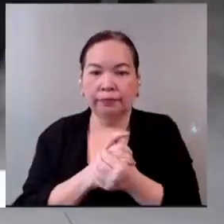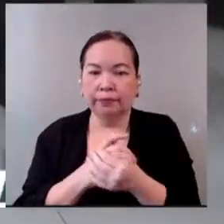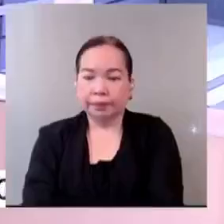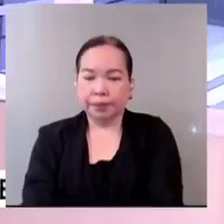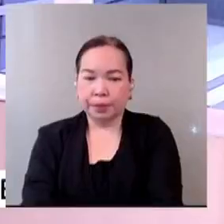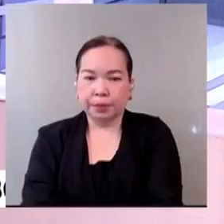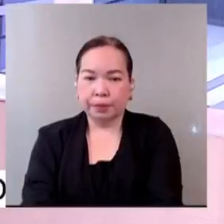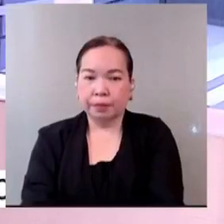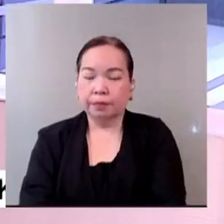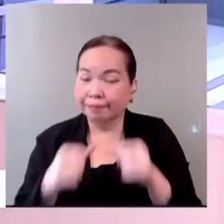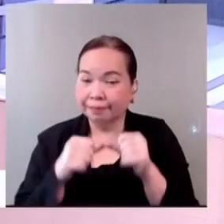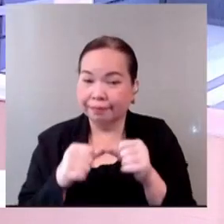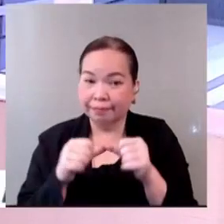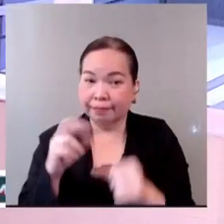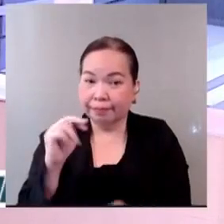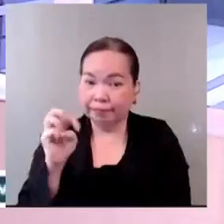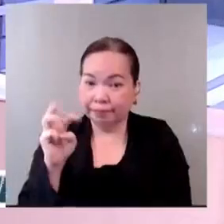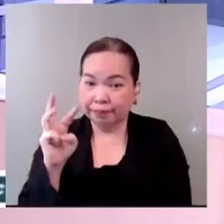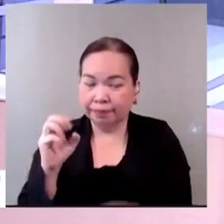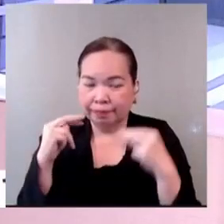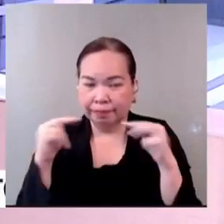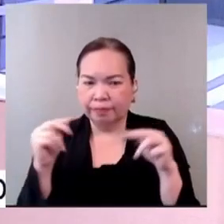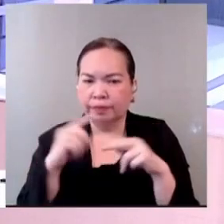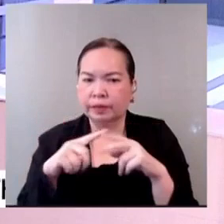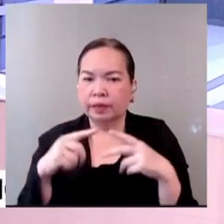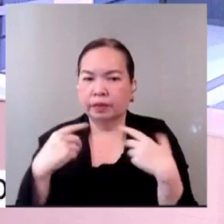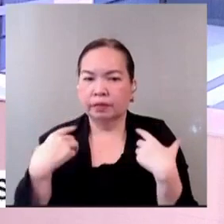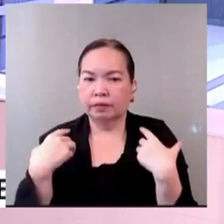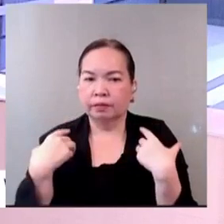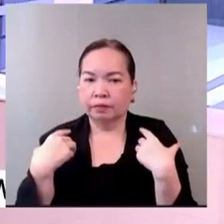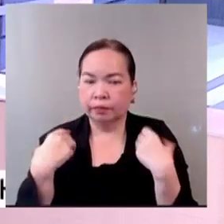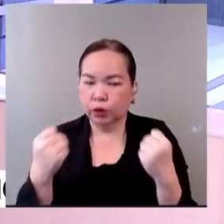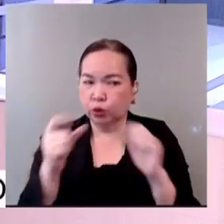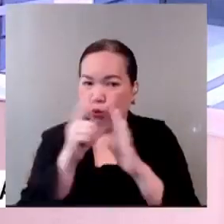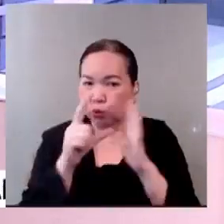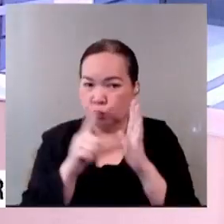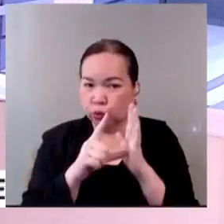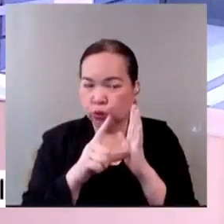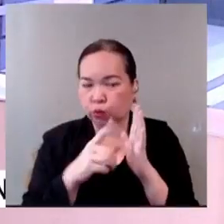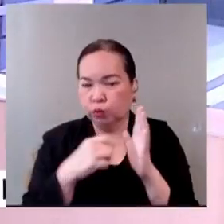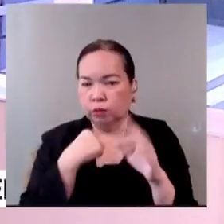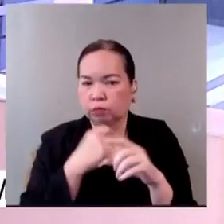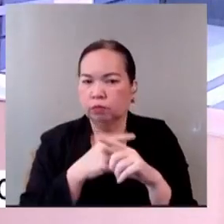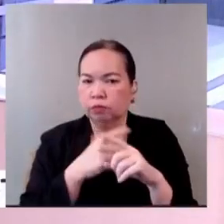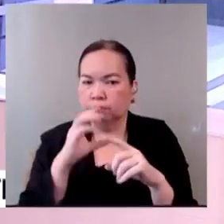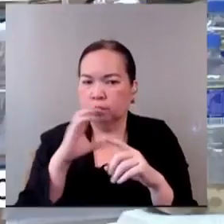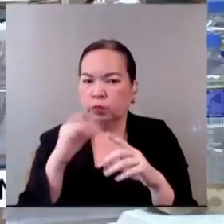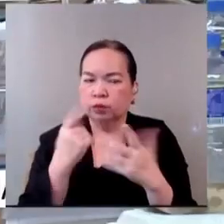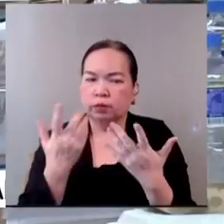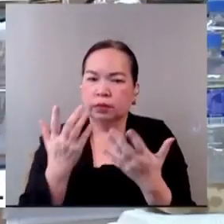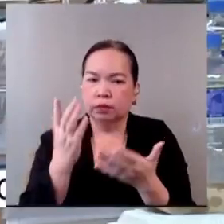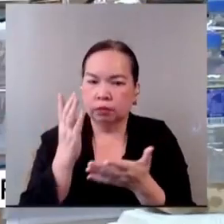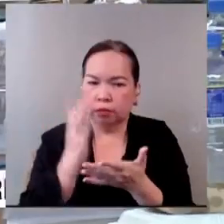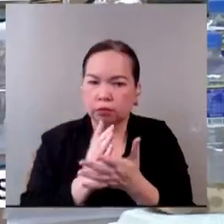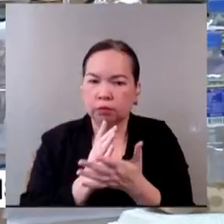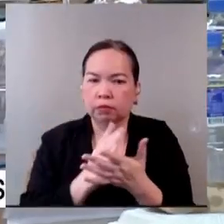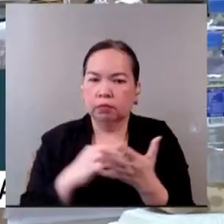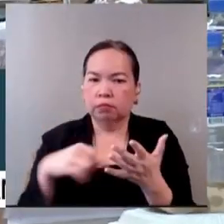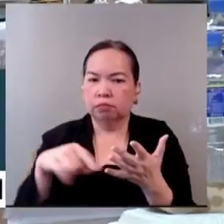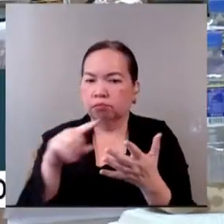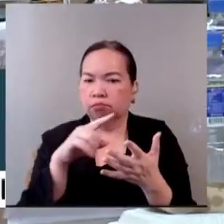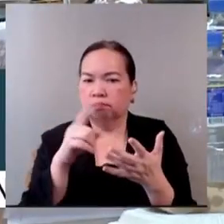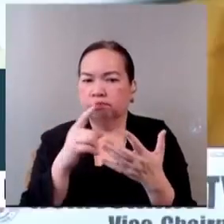line. House lawmakers approve on second reading a bill seeking to revoke the franchise of controversial TV network